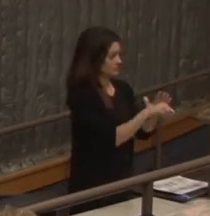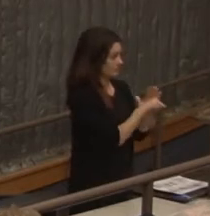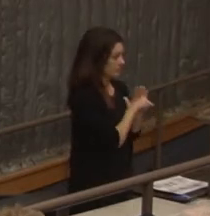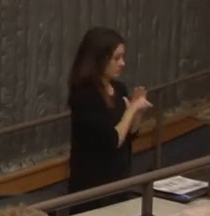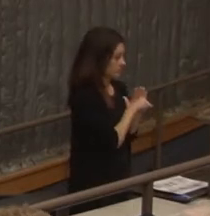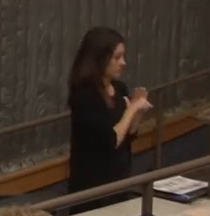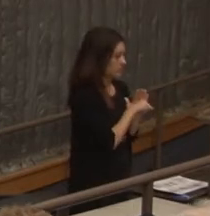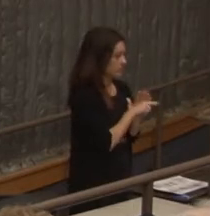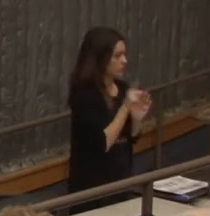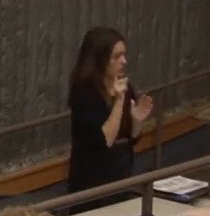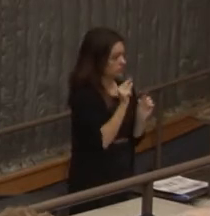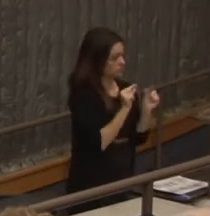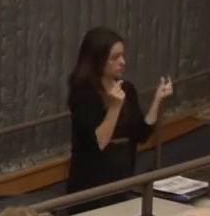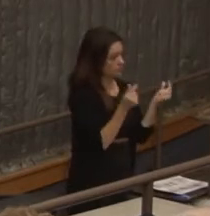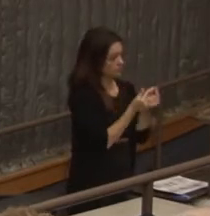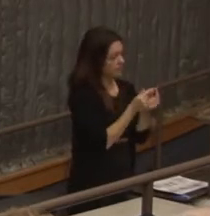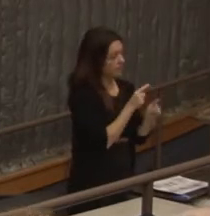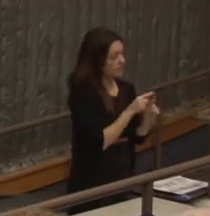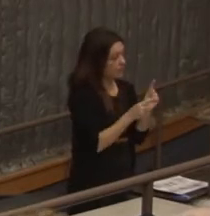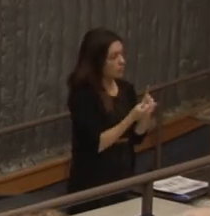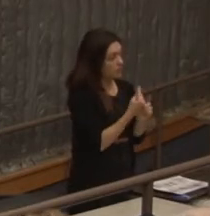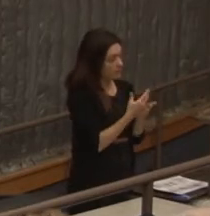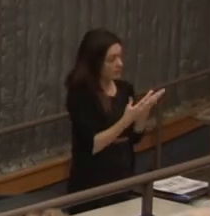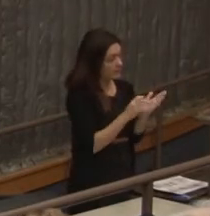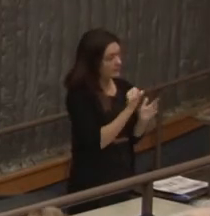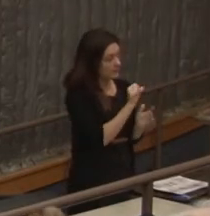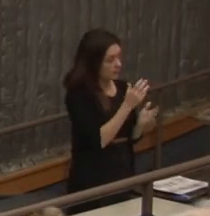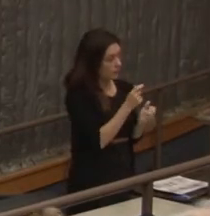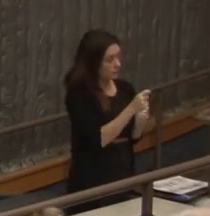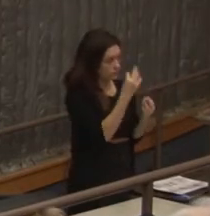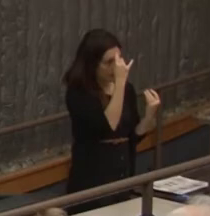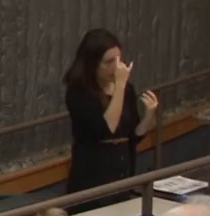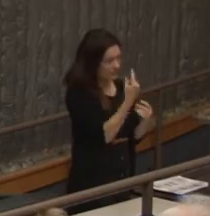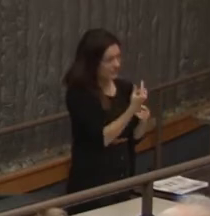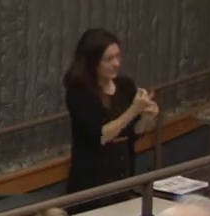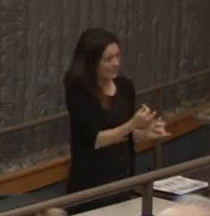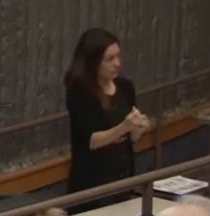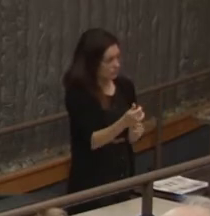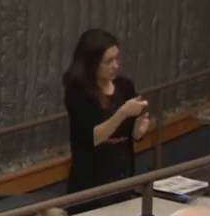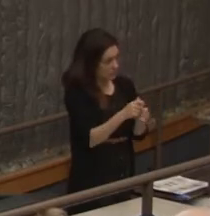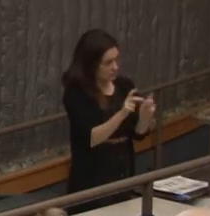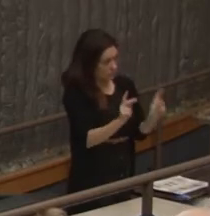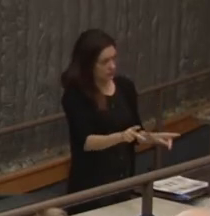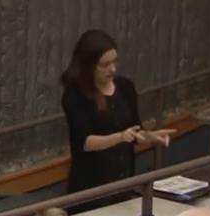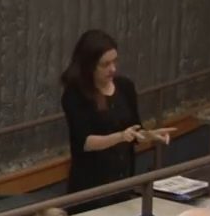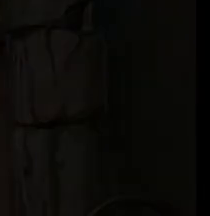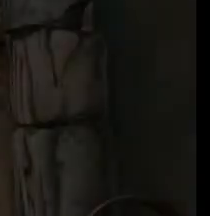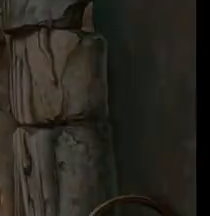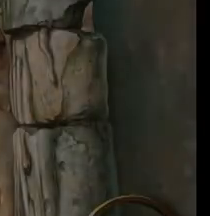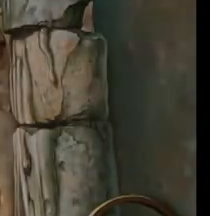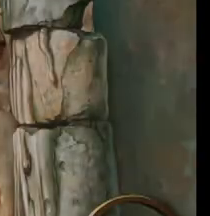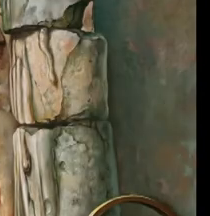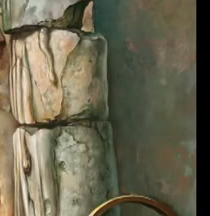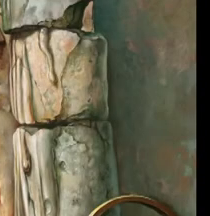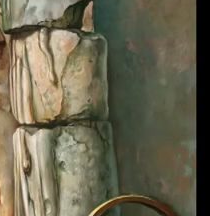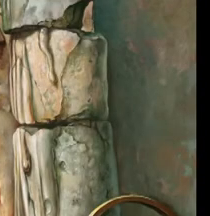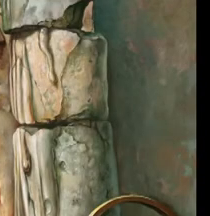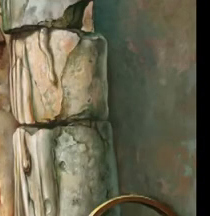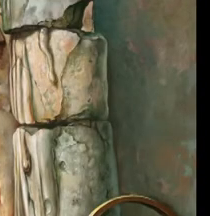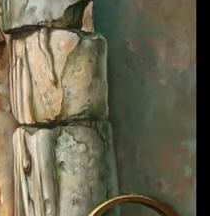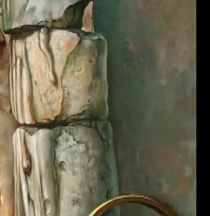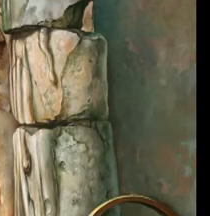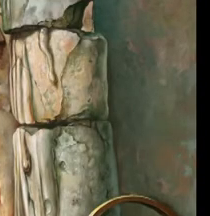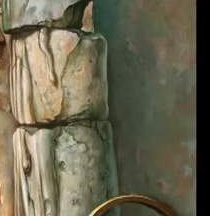to do is to ask us to think of individuals as well as groups. And so he has a painting called